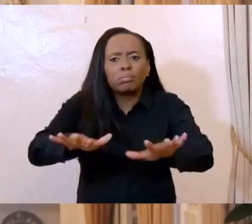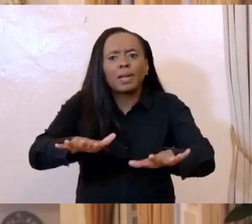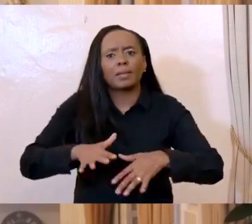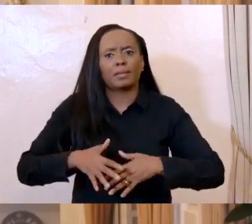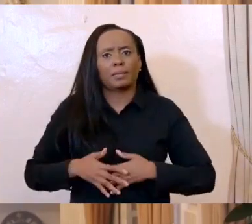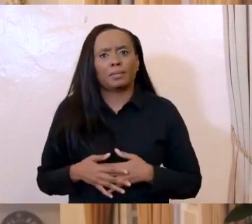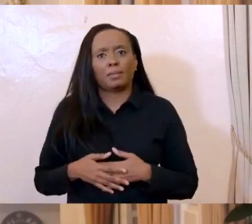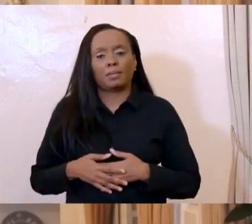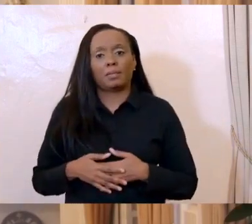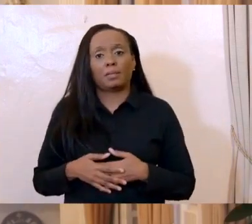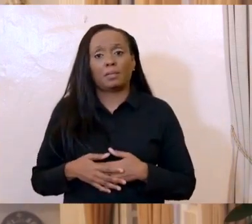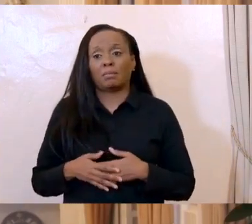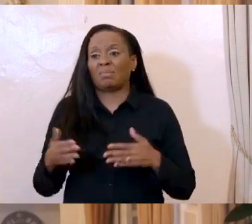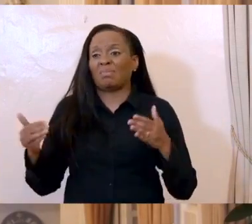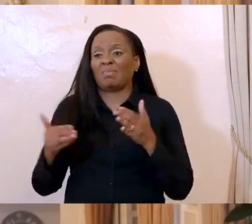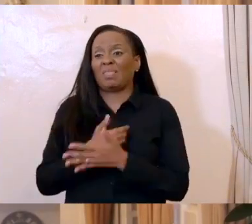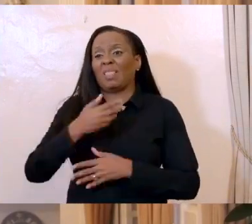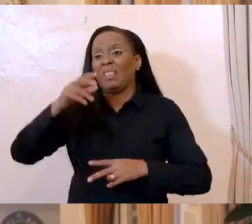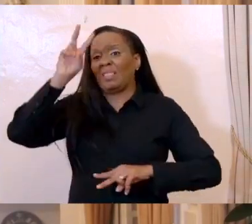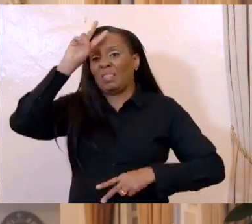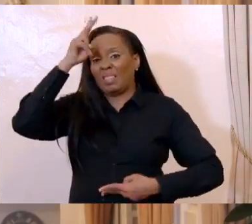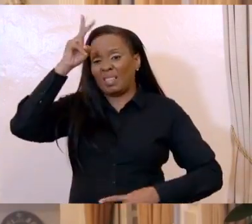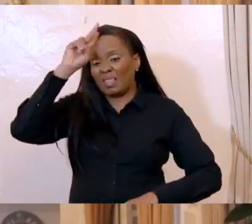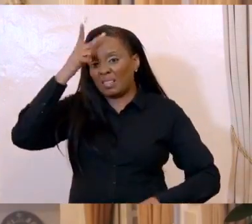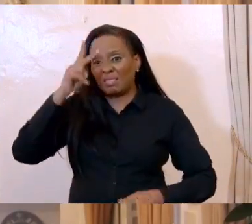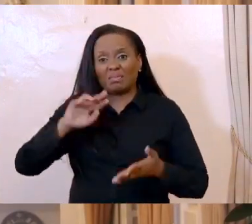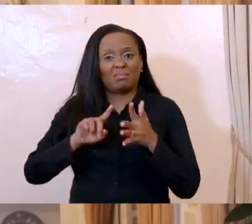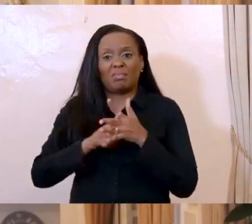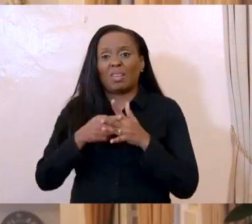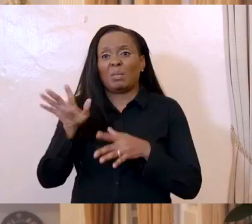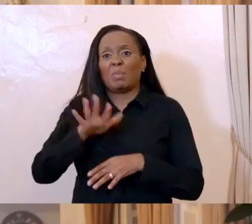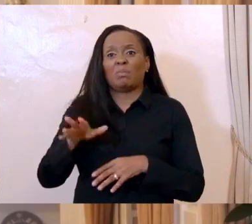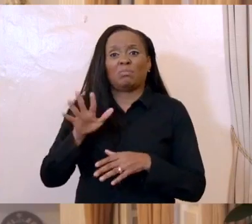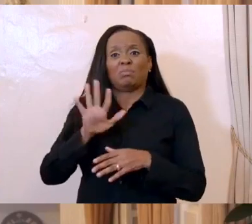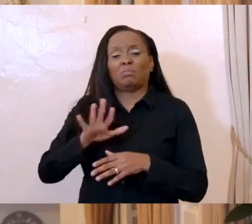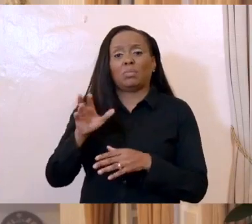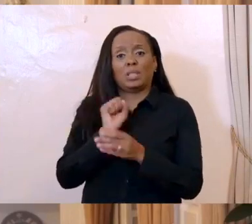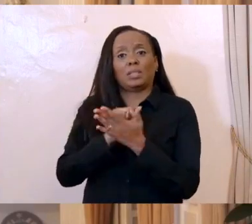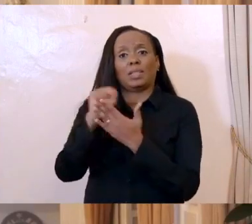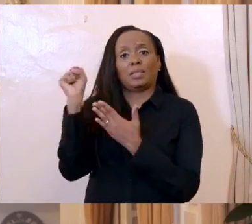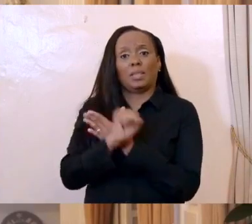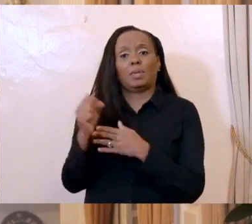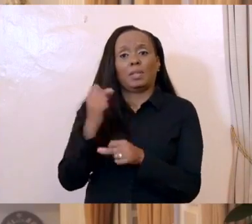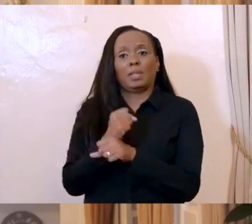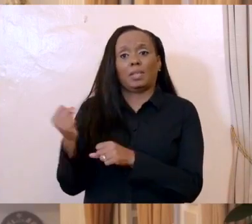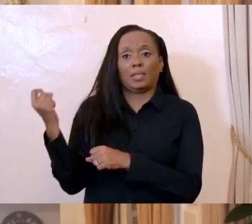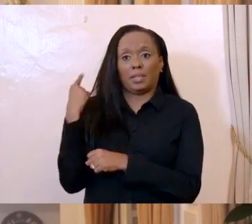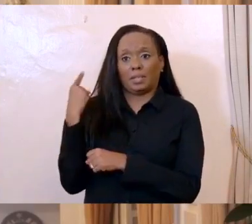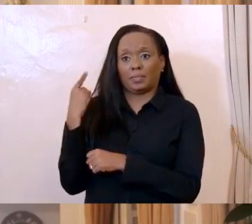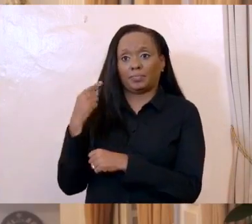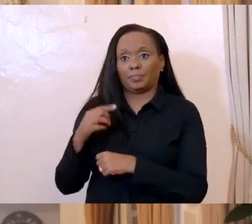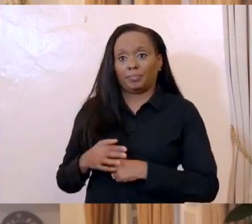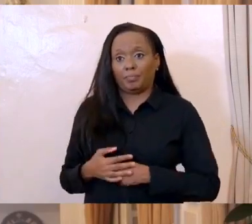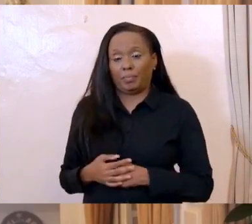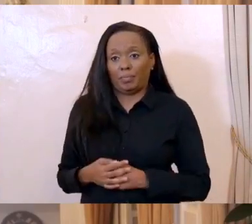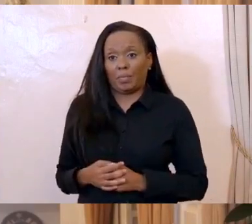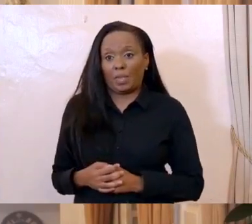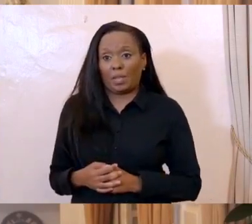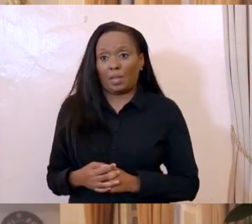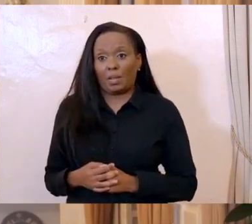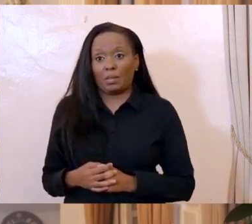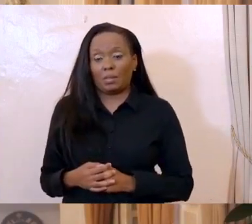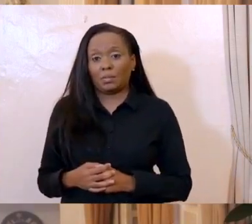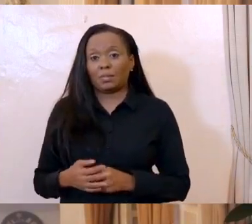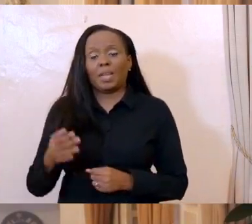variant was around from as early as September last year. If you want to say that we should have gotten the